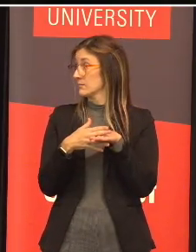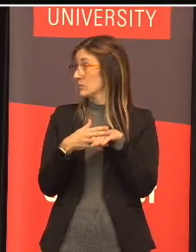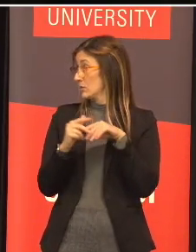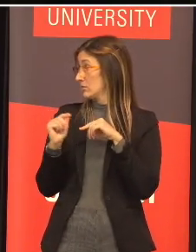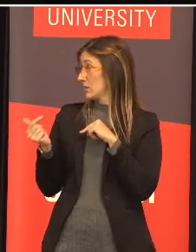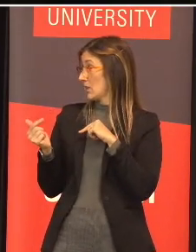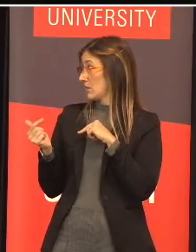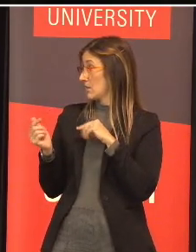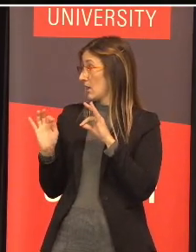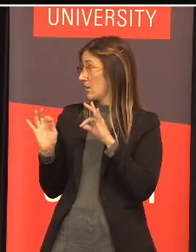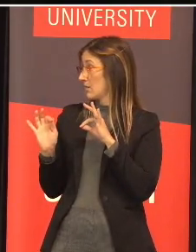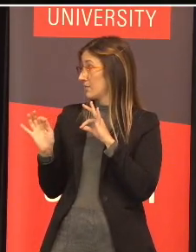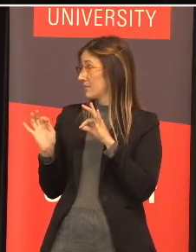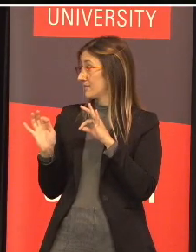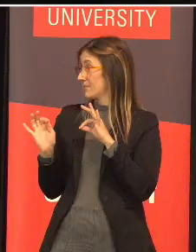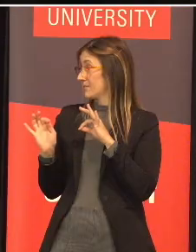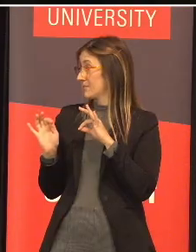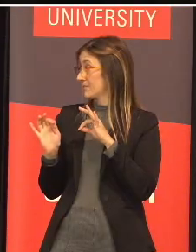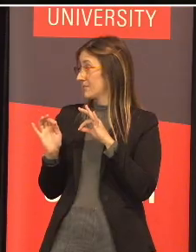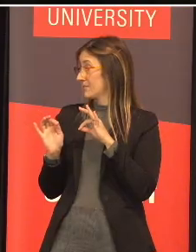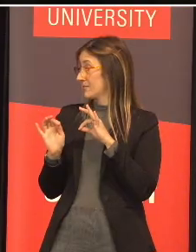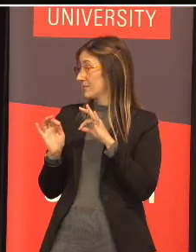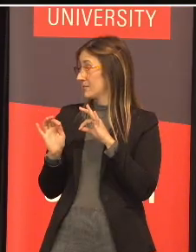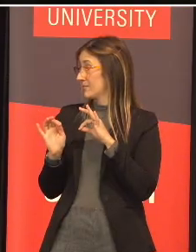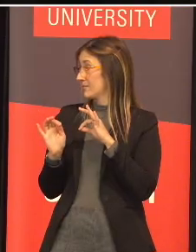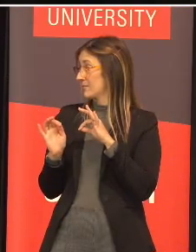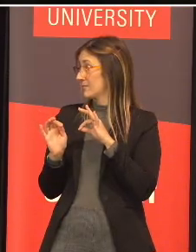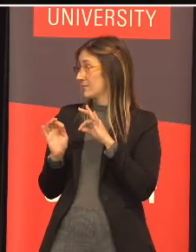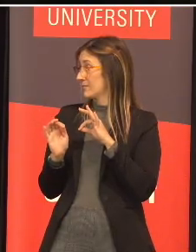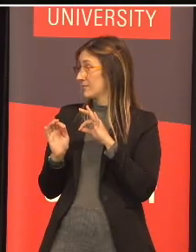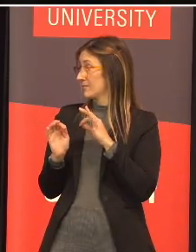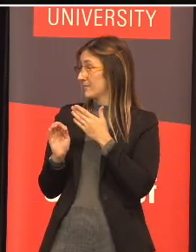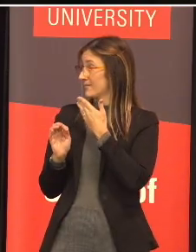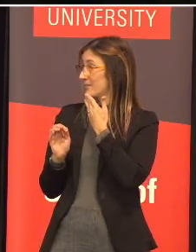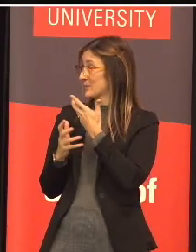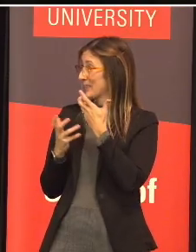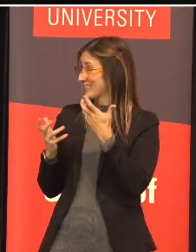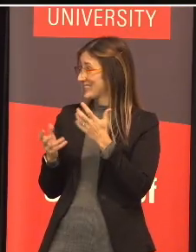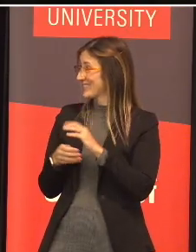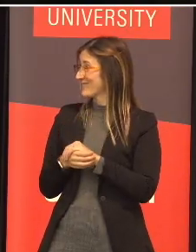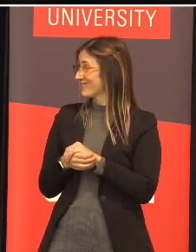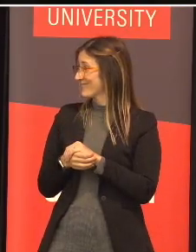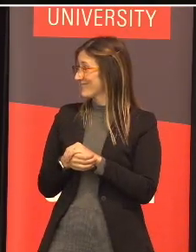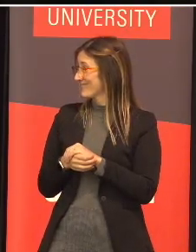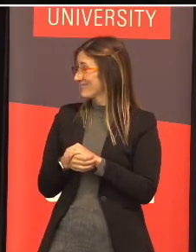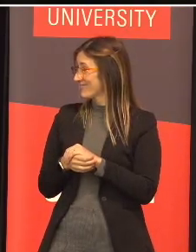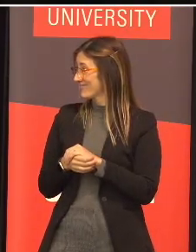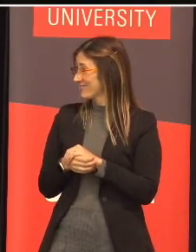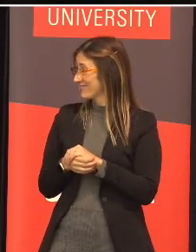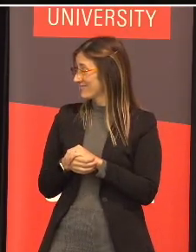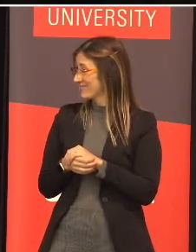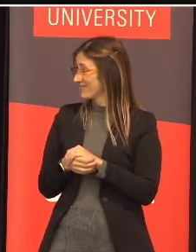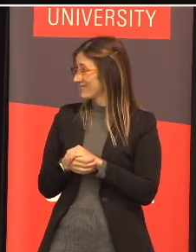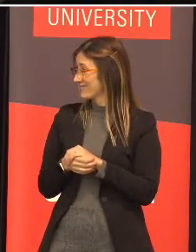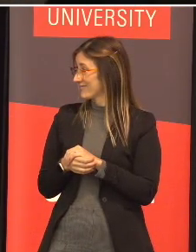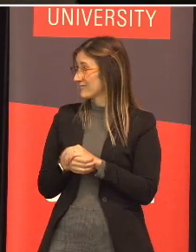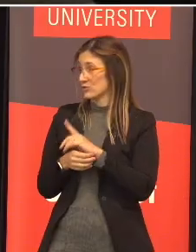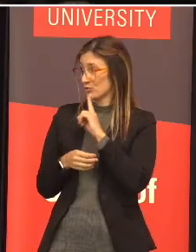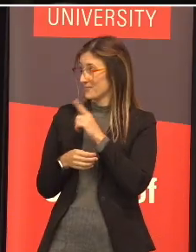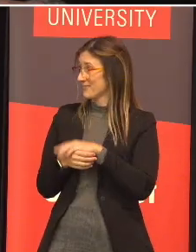Yeah. Thank you so much, Rebecca. I've got a Thank little you. for you here. Awesome. Appreciate that. Yeah.